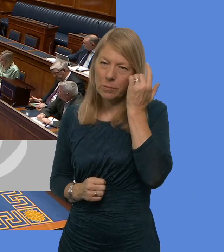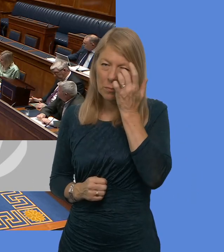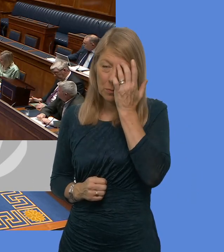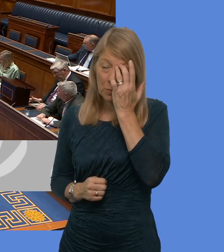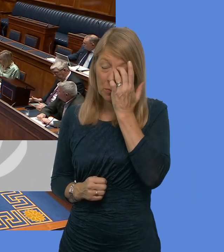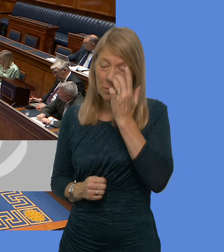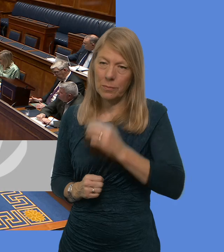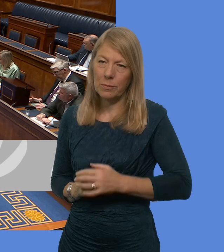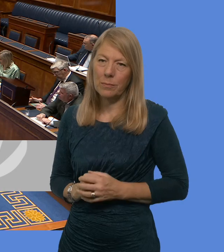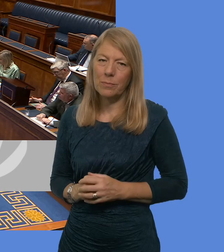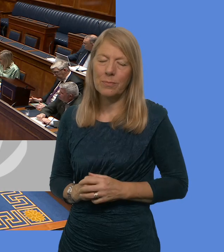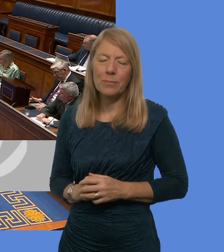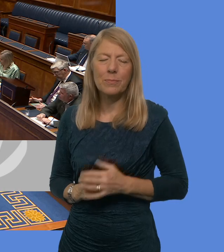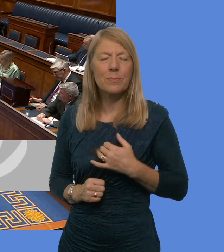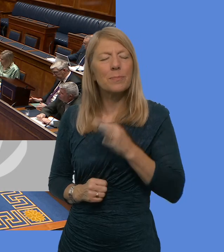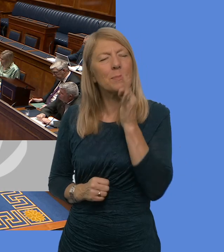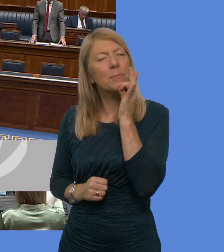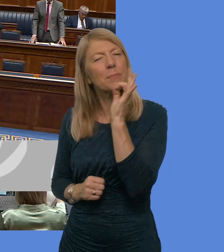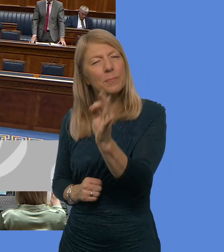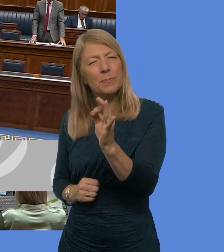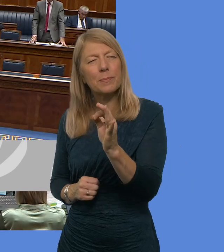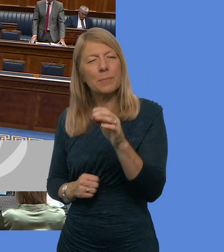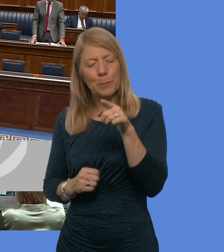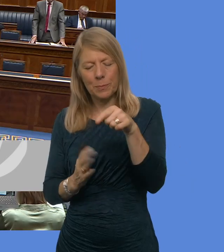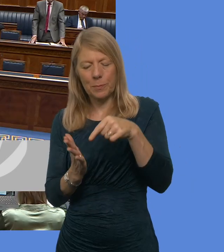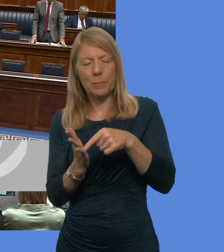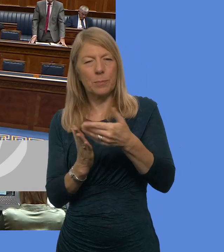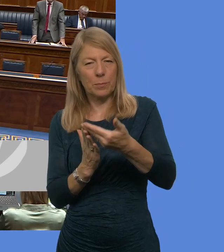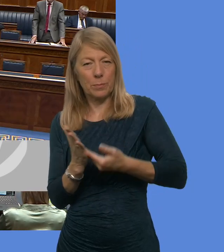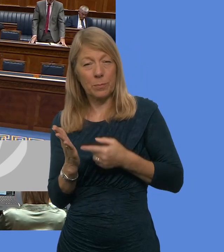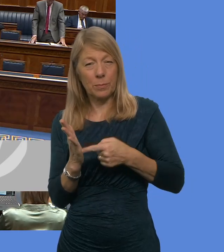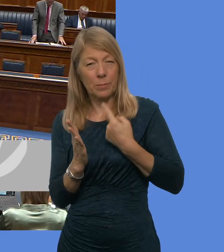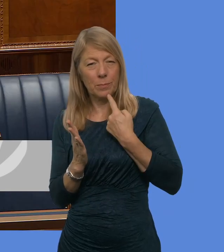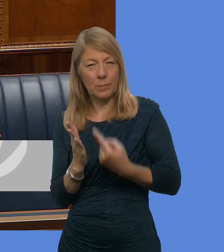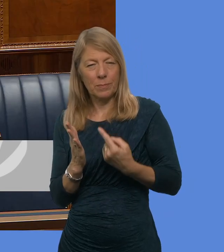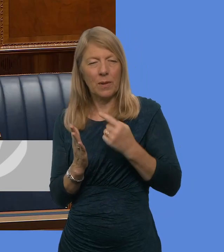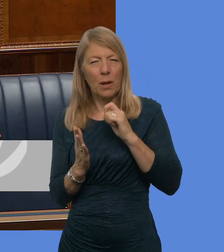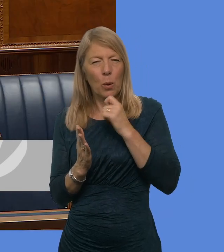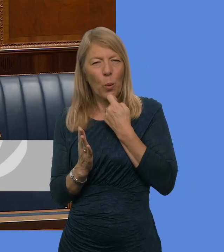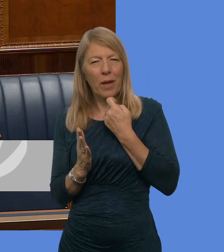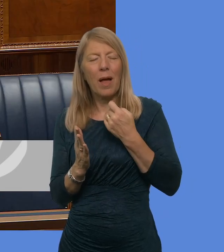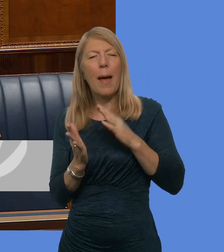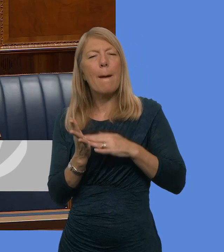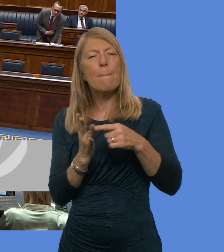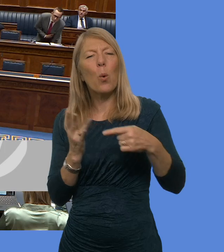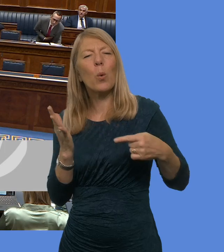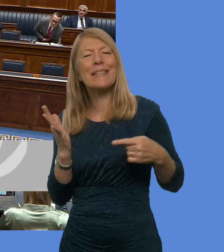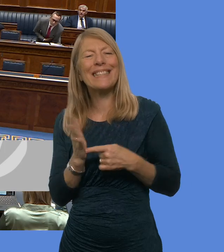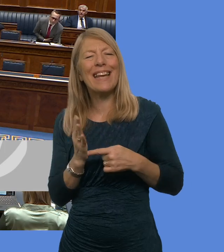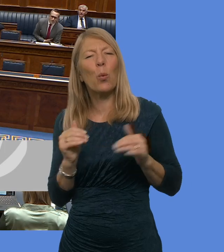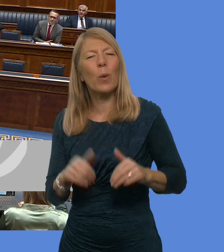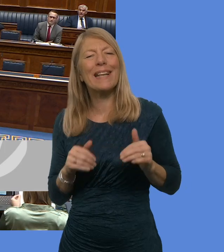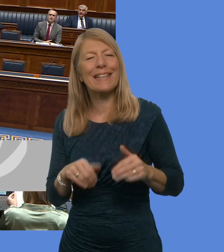Sir, for his assessment of the impact of the introduction of one-year temporary exemption certificates on our MOT waiting times.